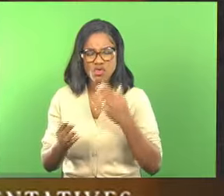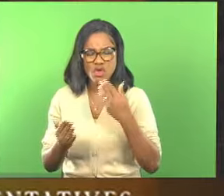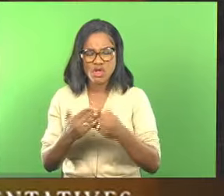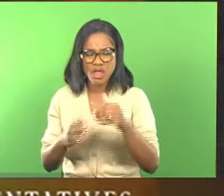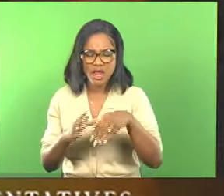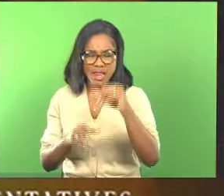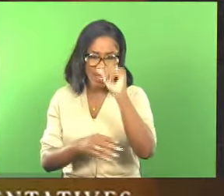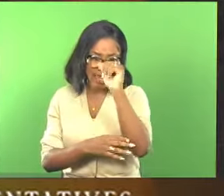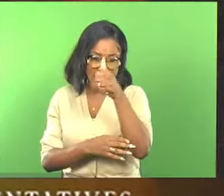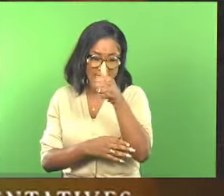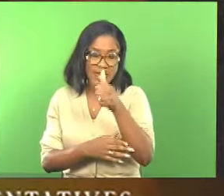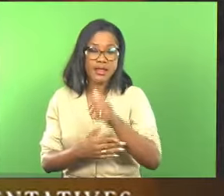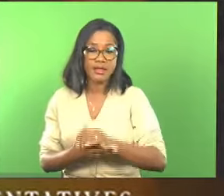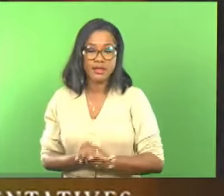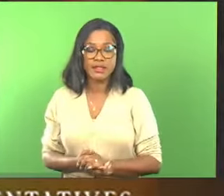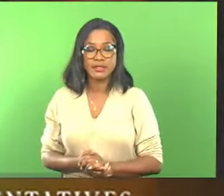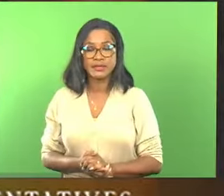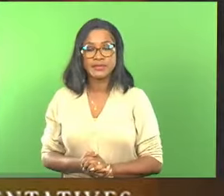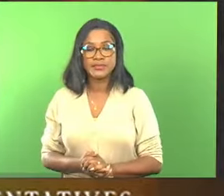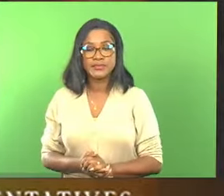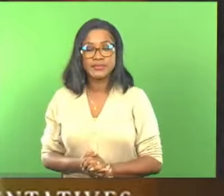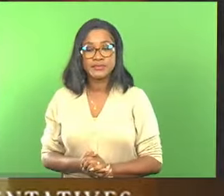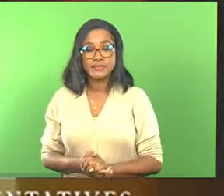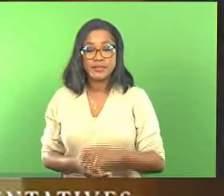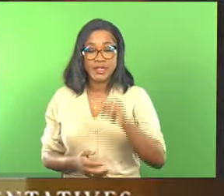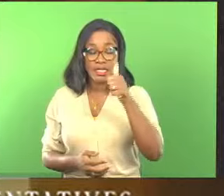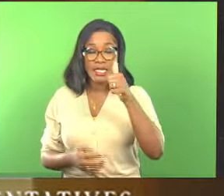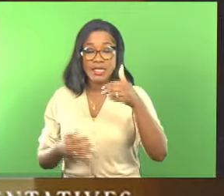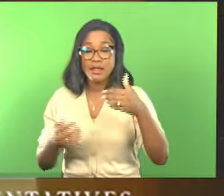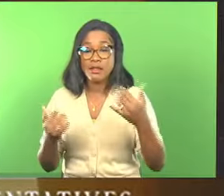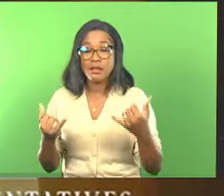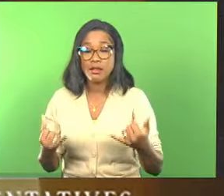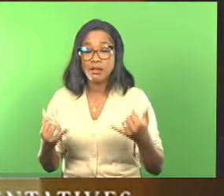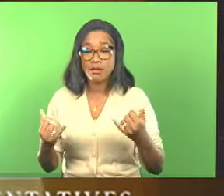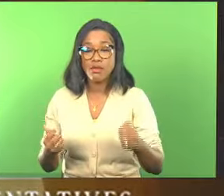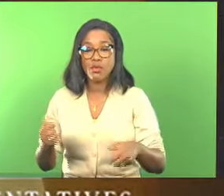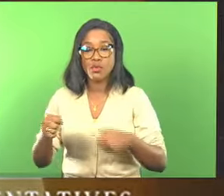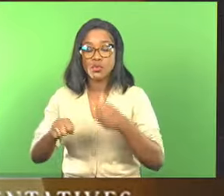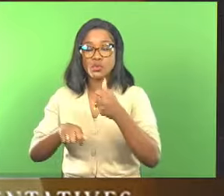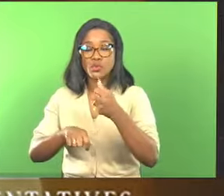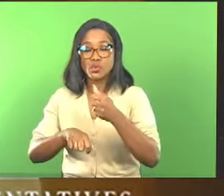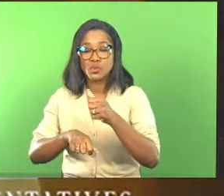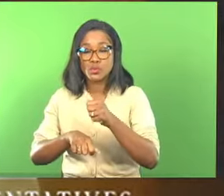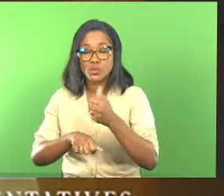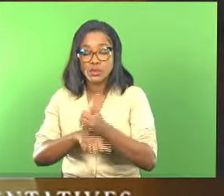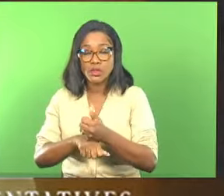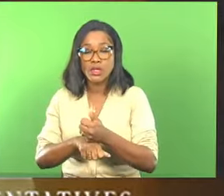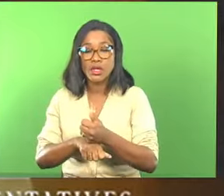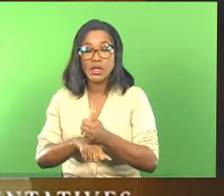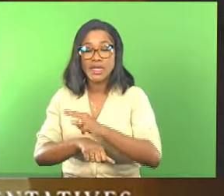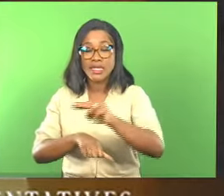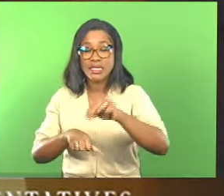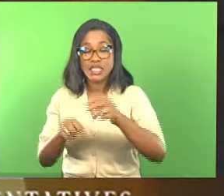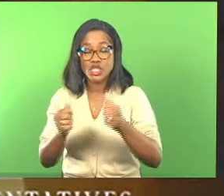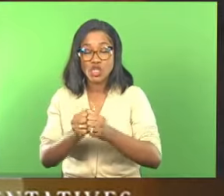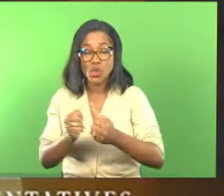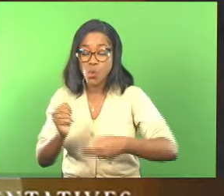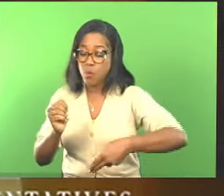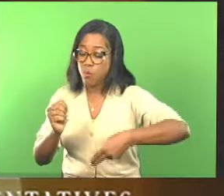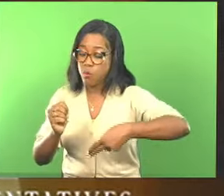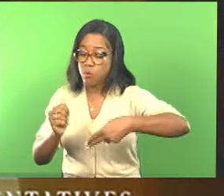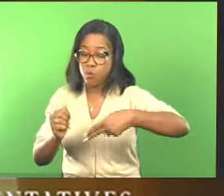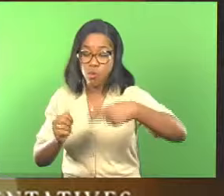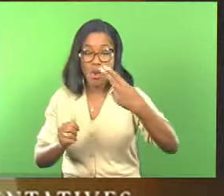Powered by the platform, India has become the nation with the highest number